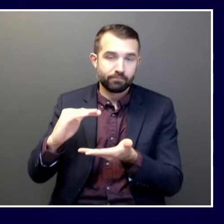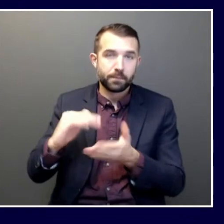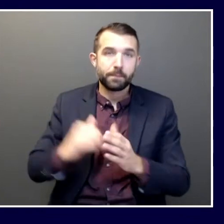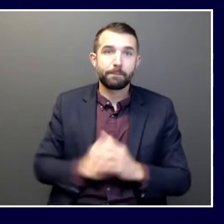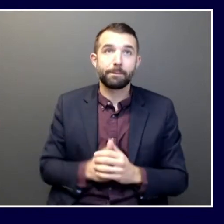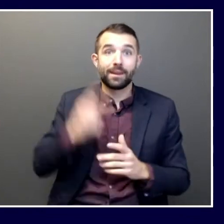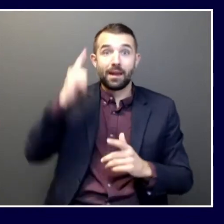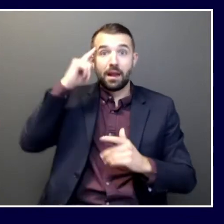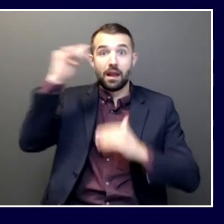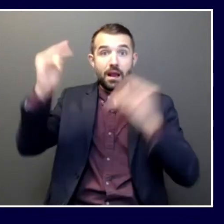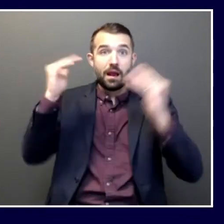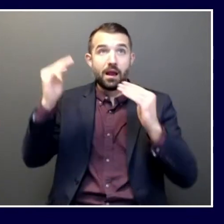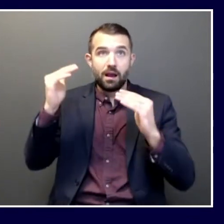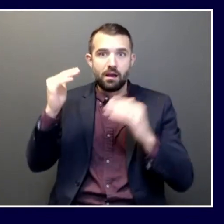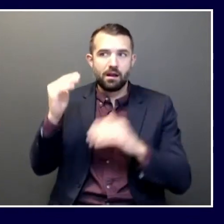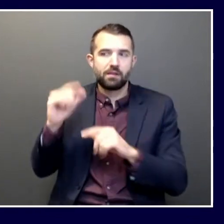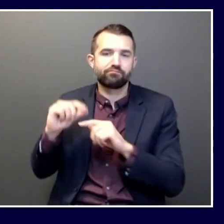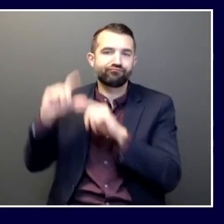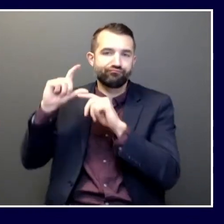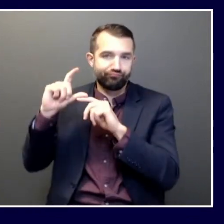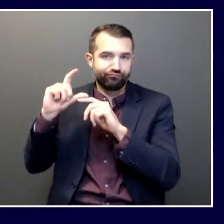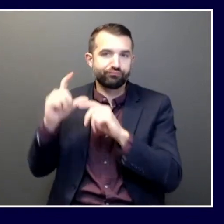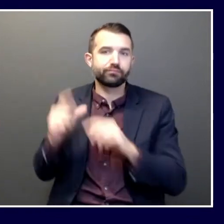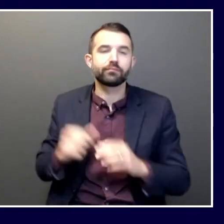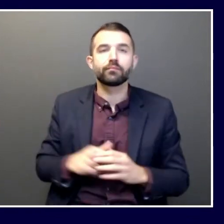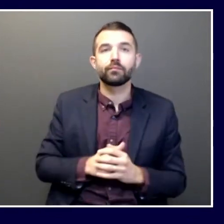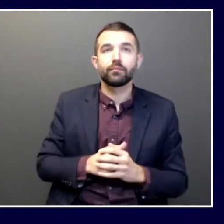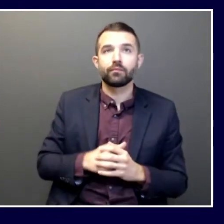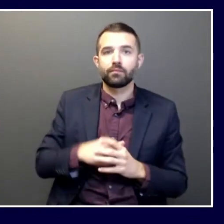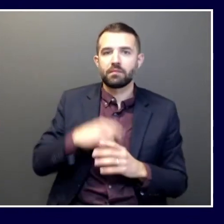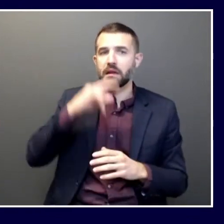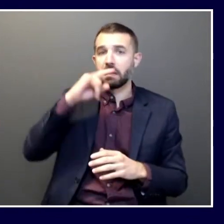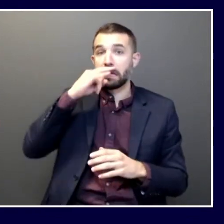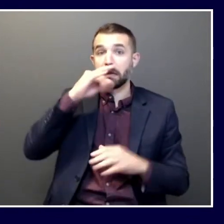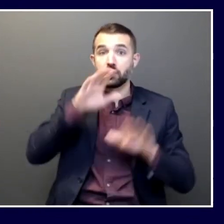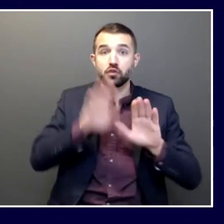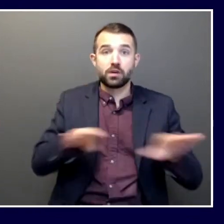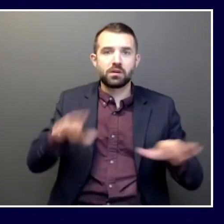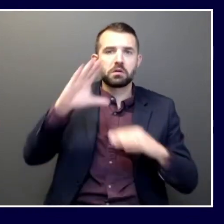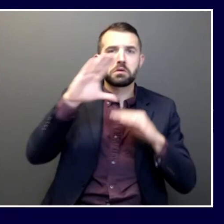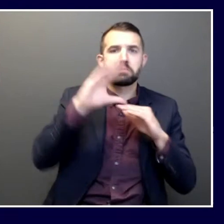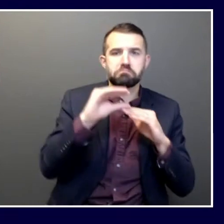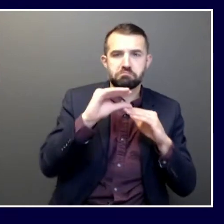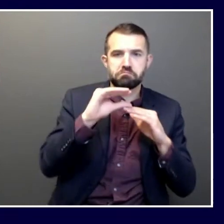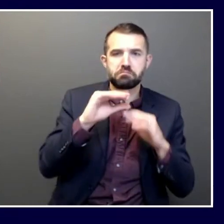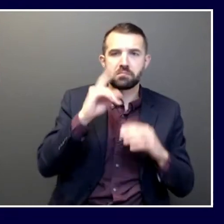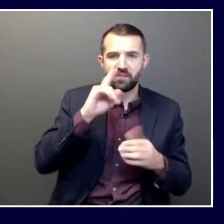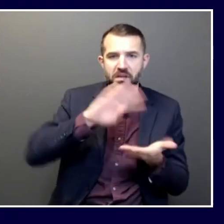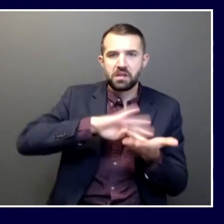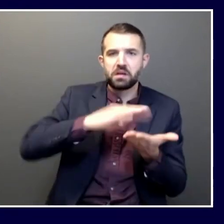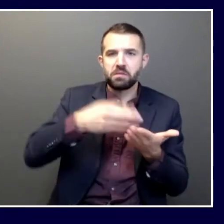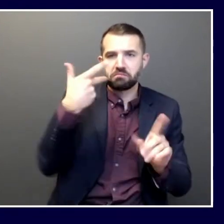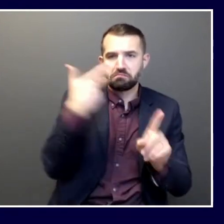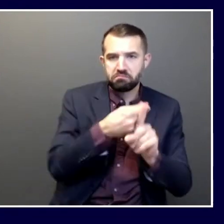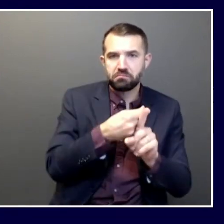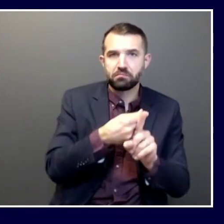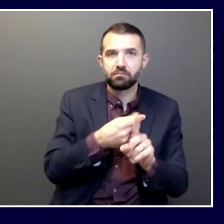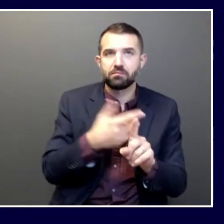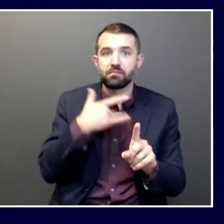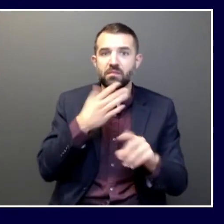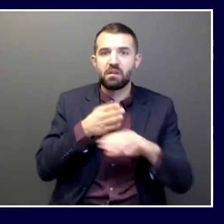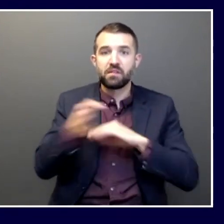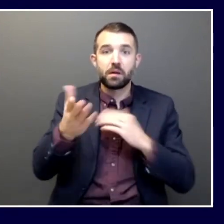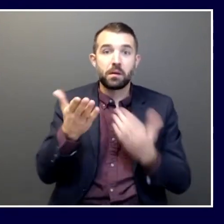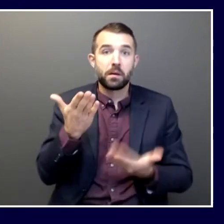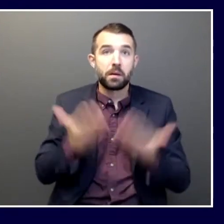child might experience some fatigue or a headache after one or both shots, but as with adults, that passes in a day or